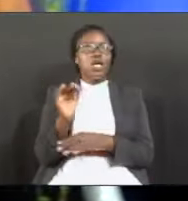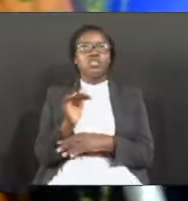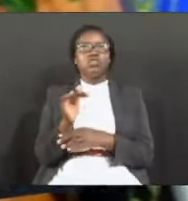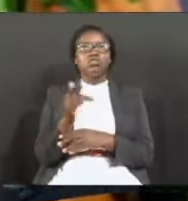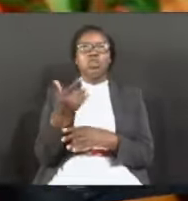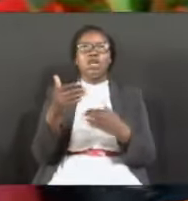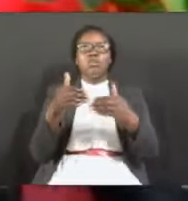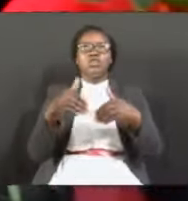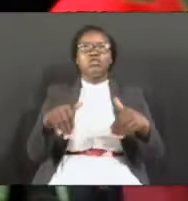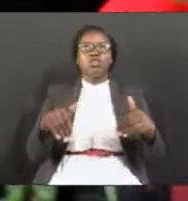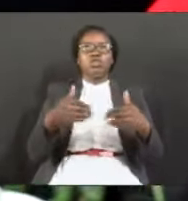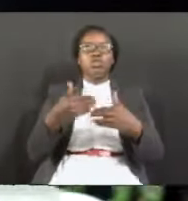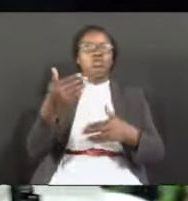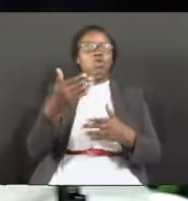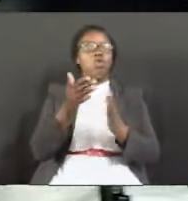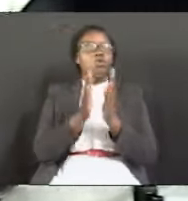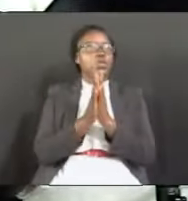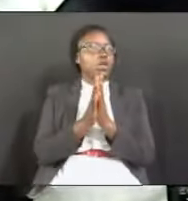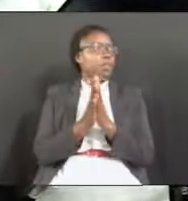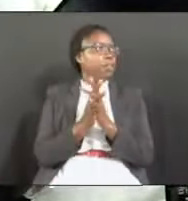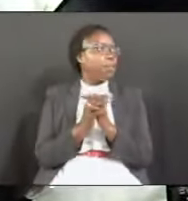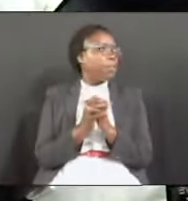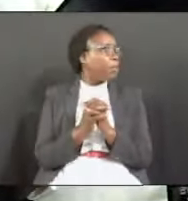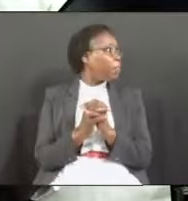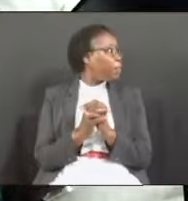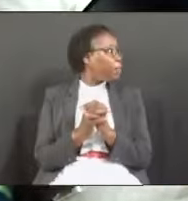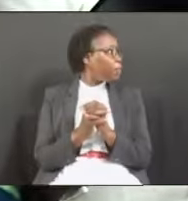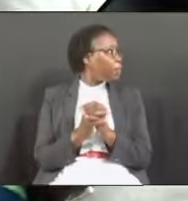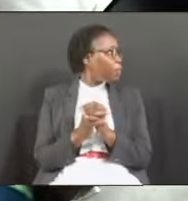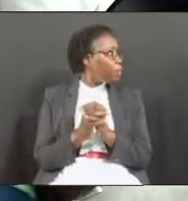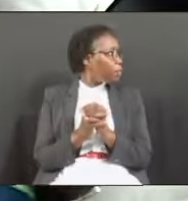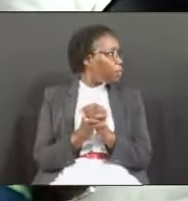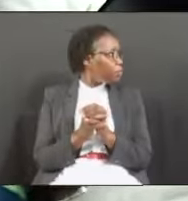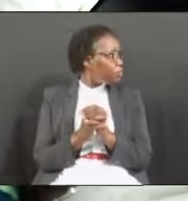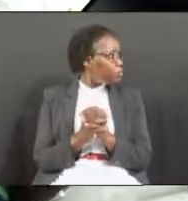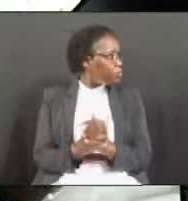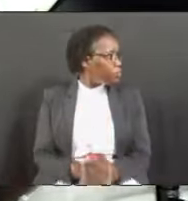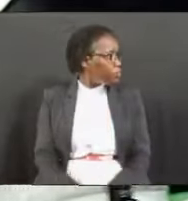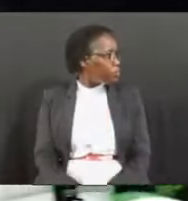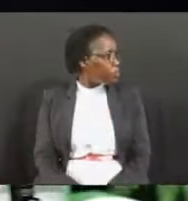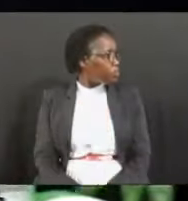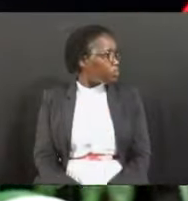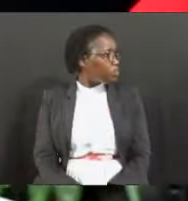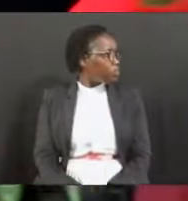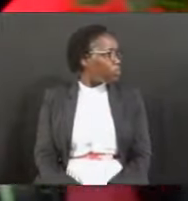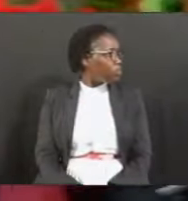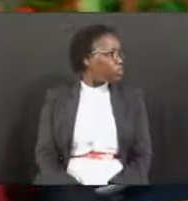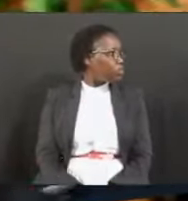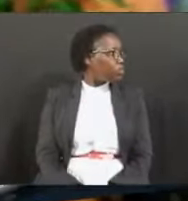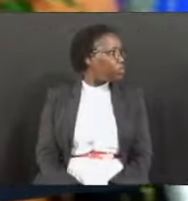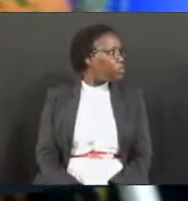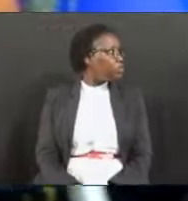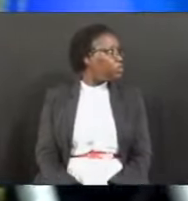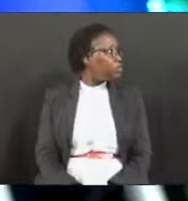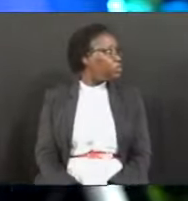up front here before we pray. Let's sing, Do Not Be Dismayed, as I give somebody a chance this afternoon to come before the Lord.